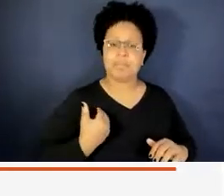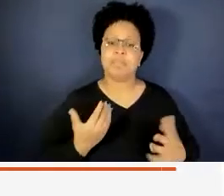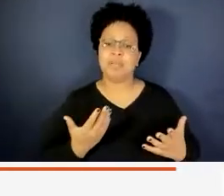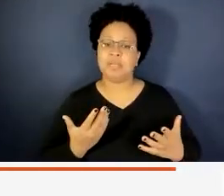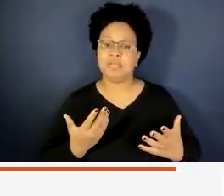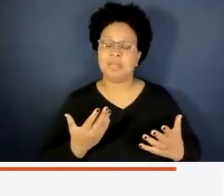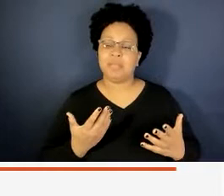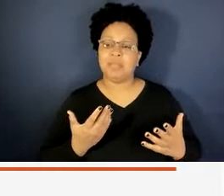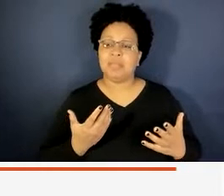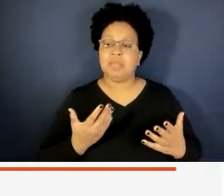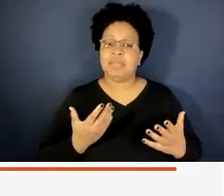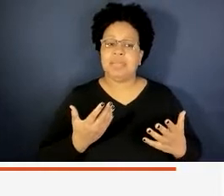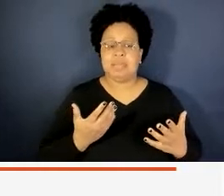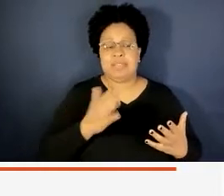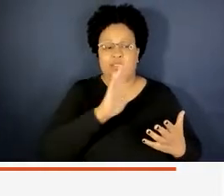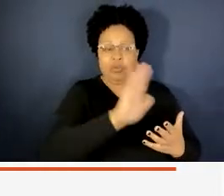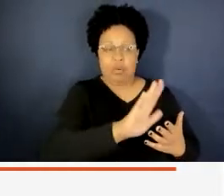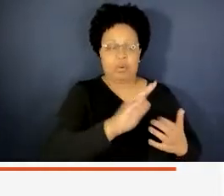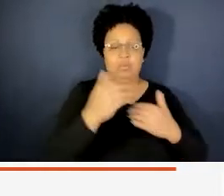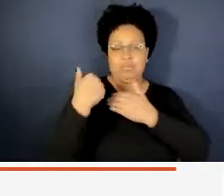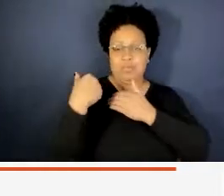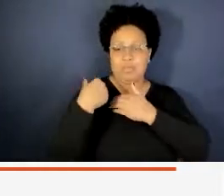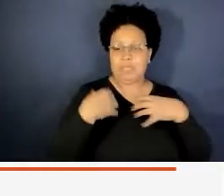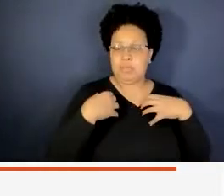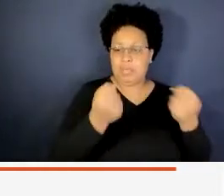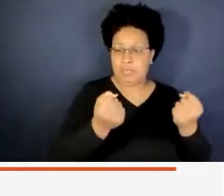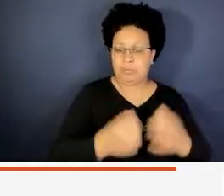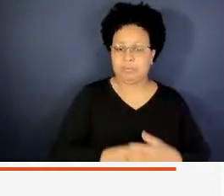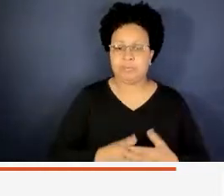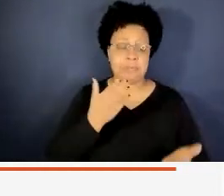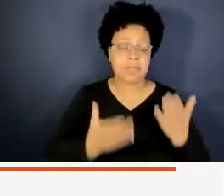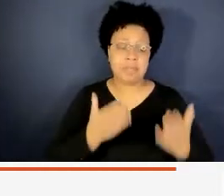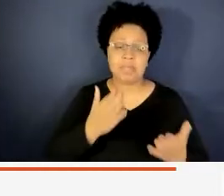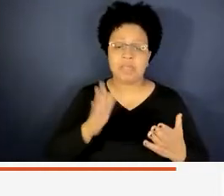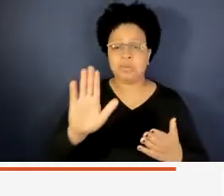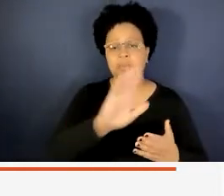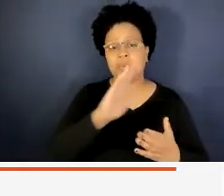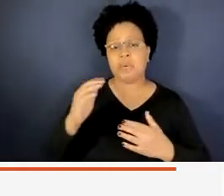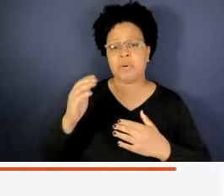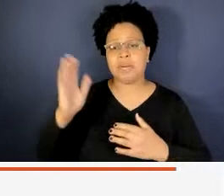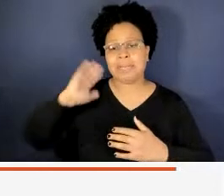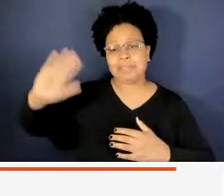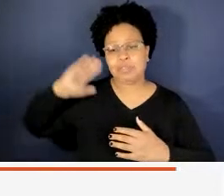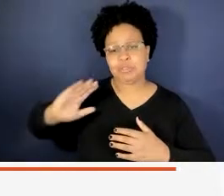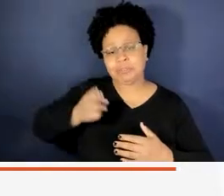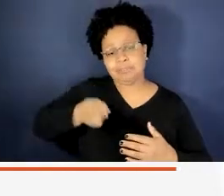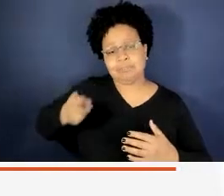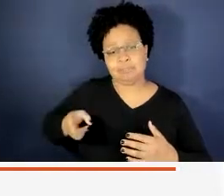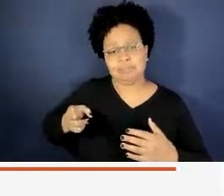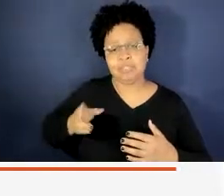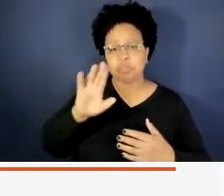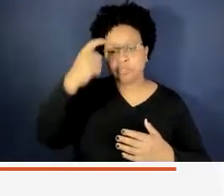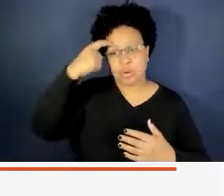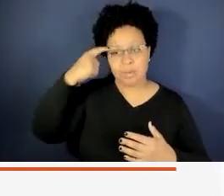heal from it, okay? And so trauma may be your history, but it does not have to determine your